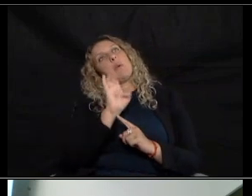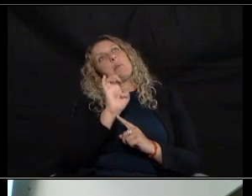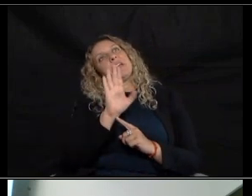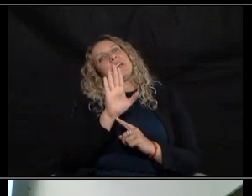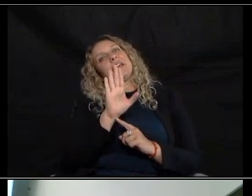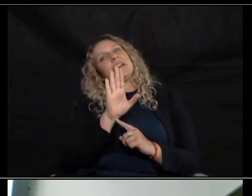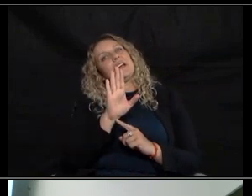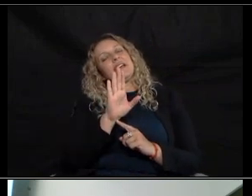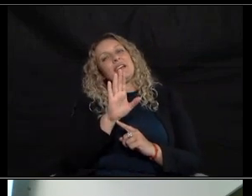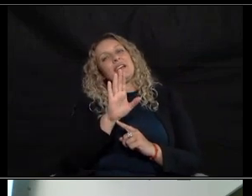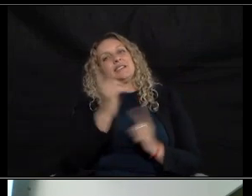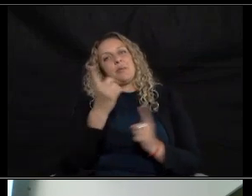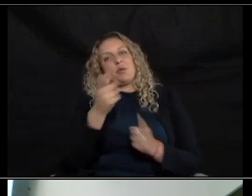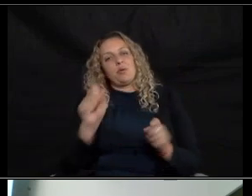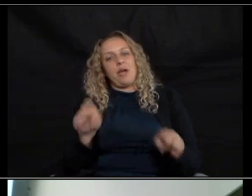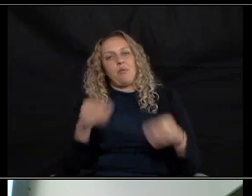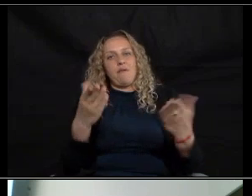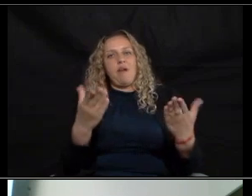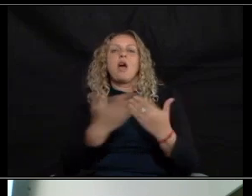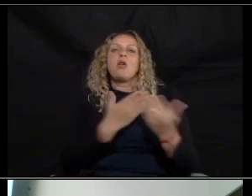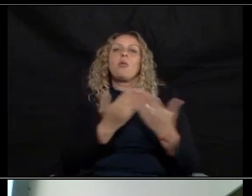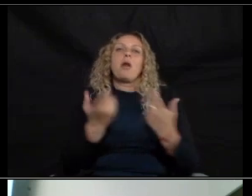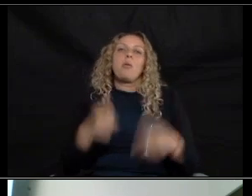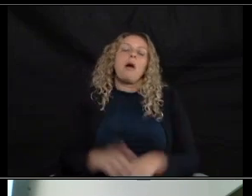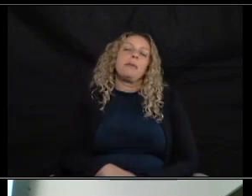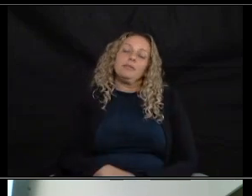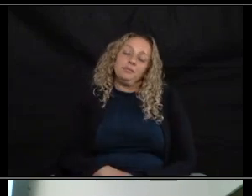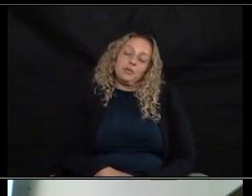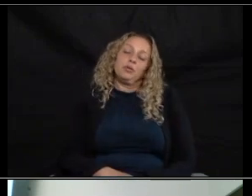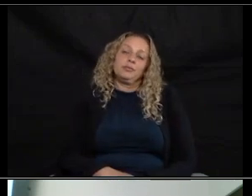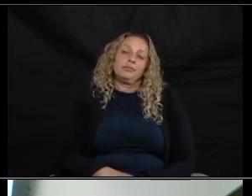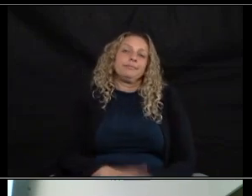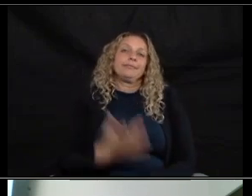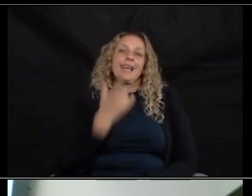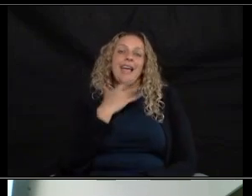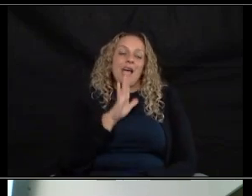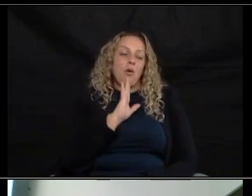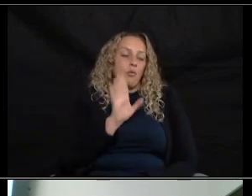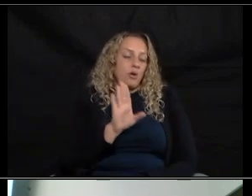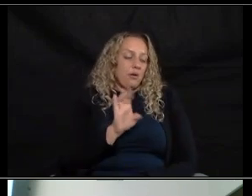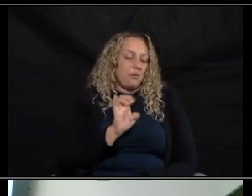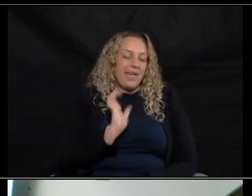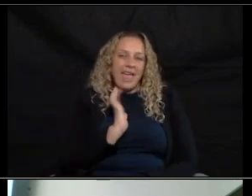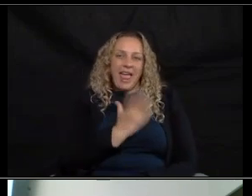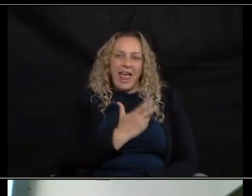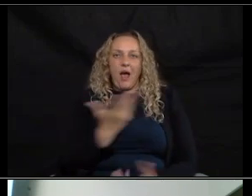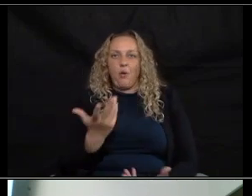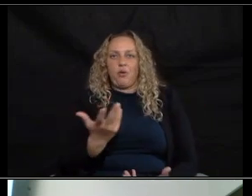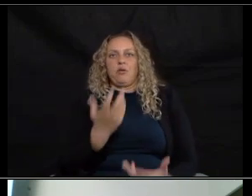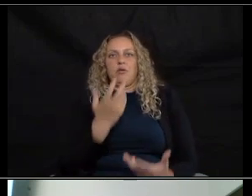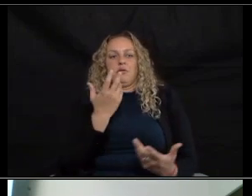an undeliverable no matter what. So, and it's going to be at our expense